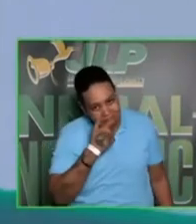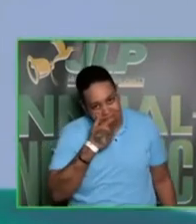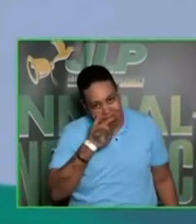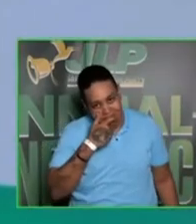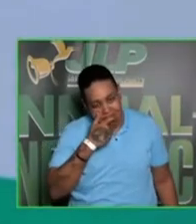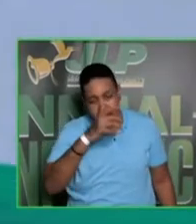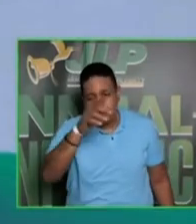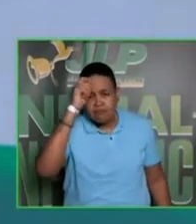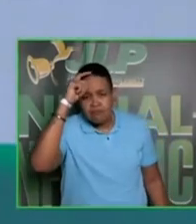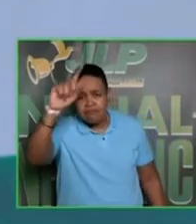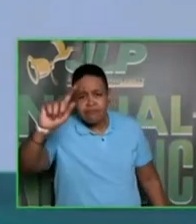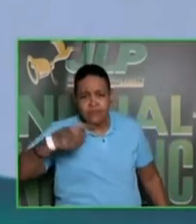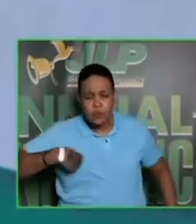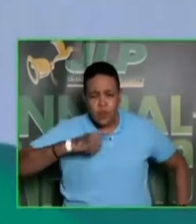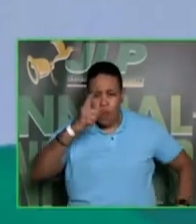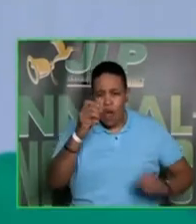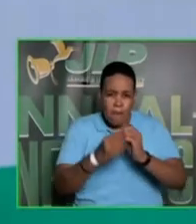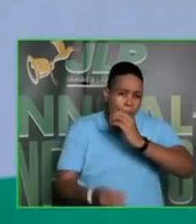But we will go one step further.